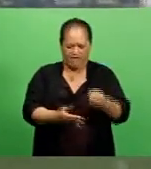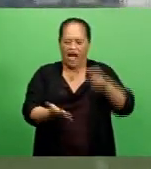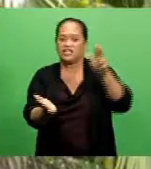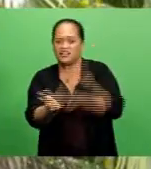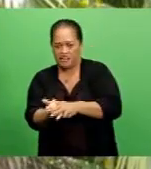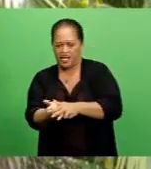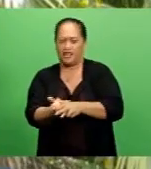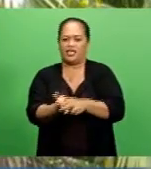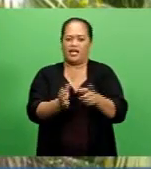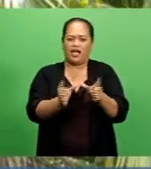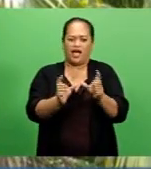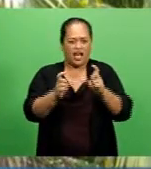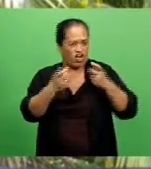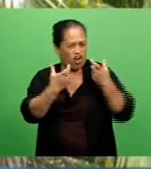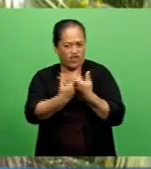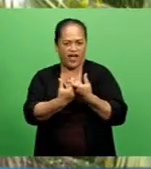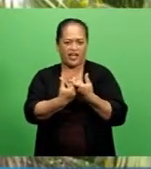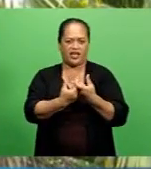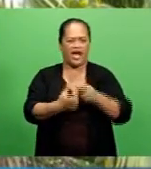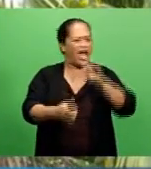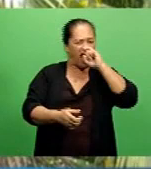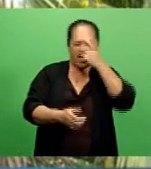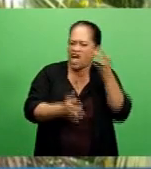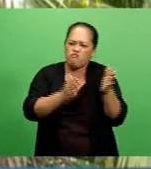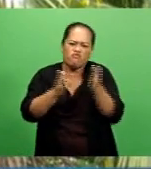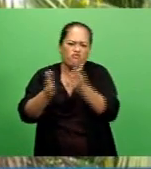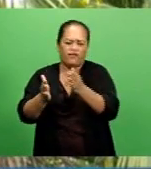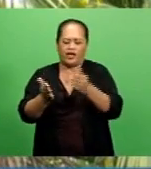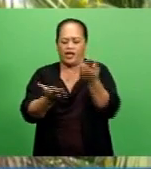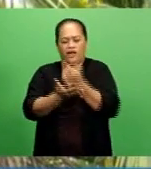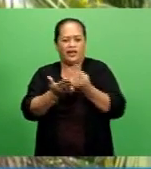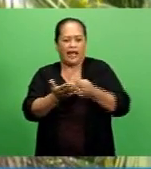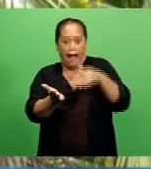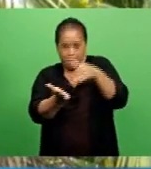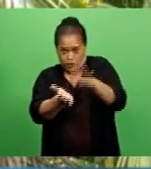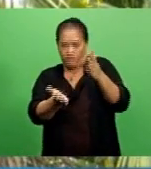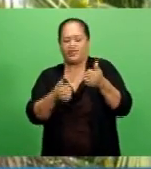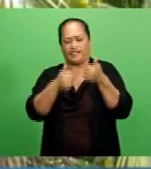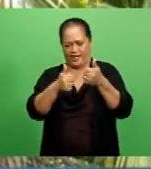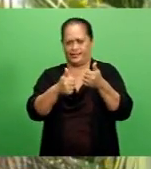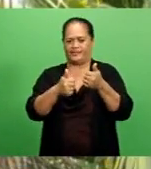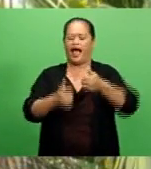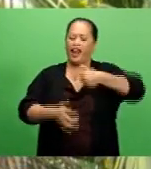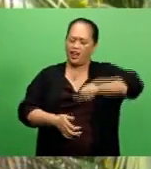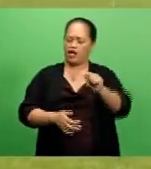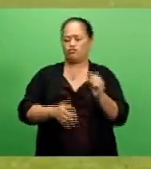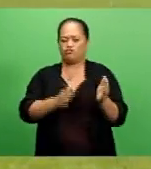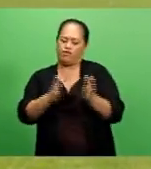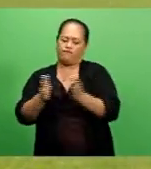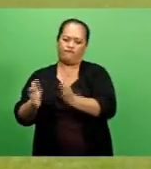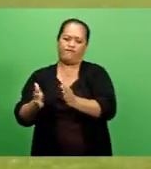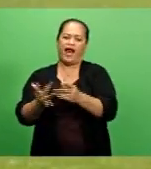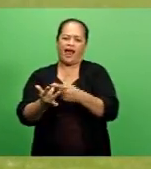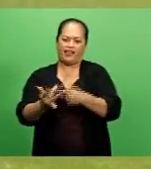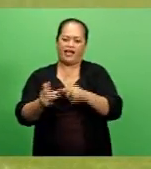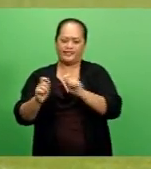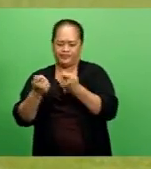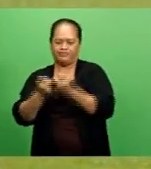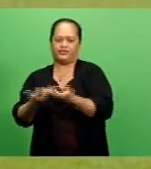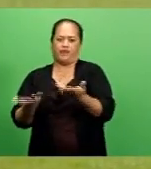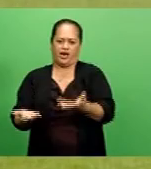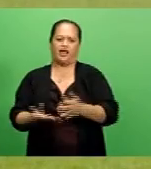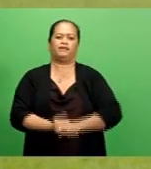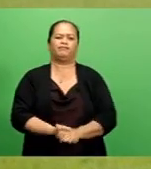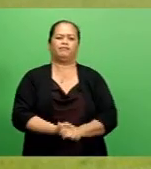his district. Yusuf says at the moment only one player has been allowed to play for a new team this season. There's one transfer already